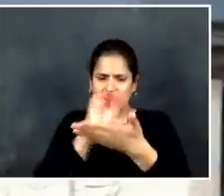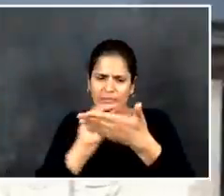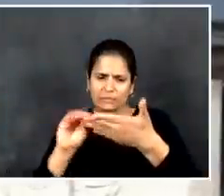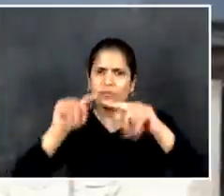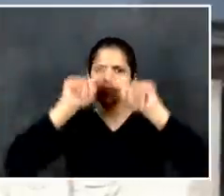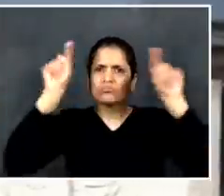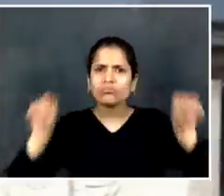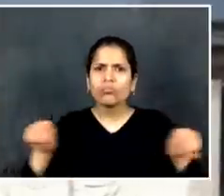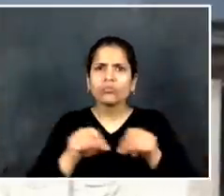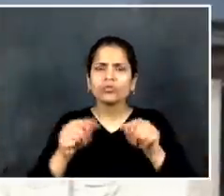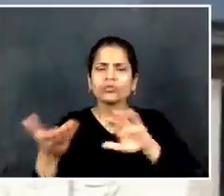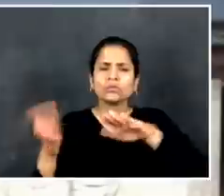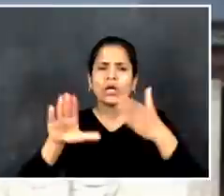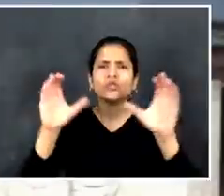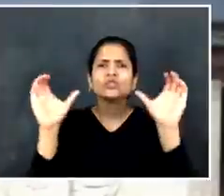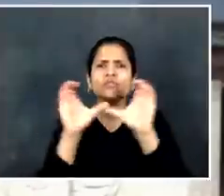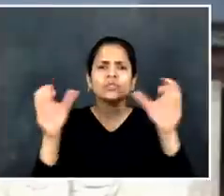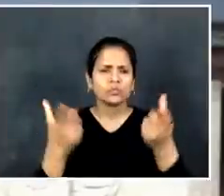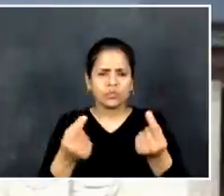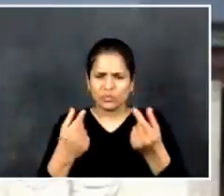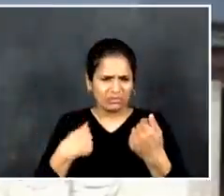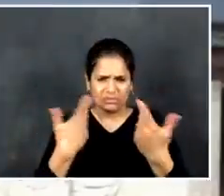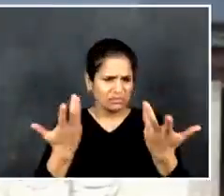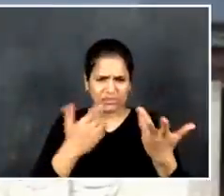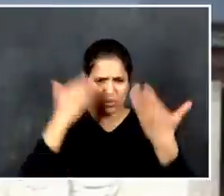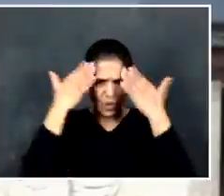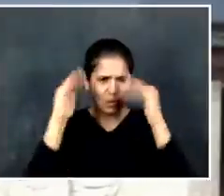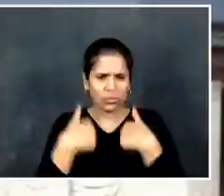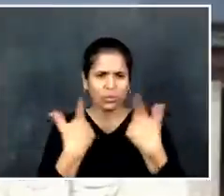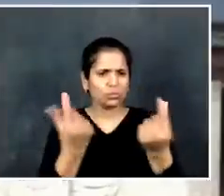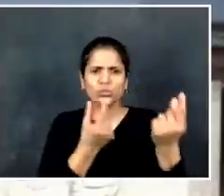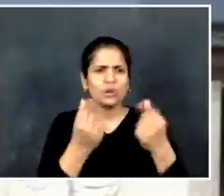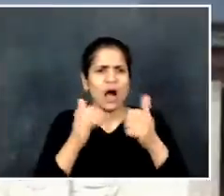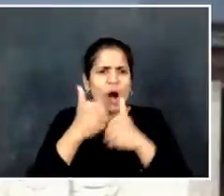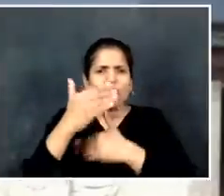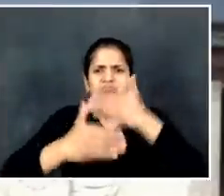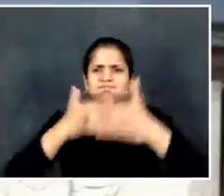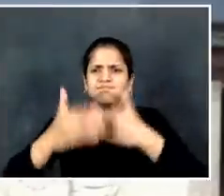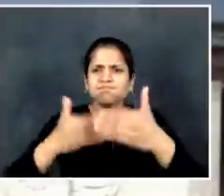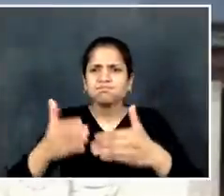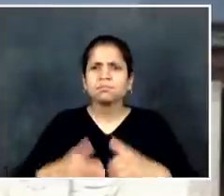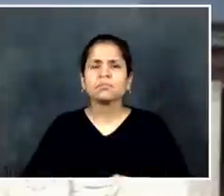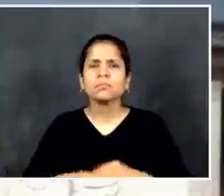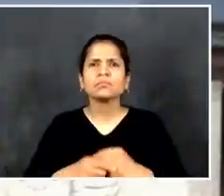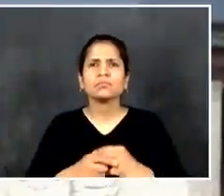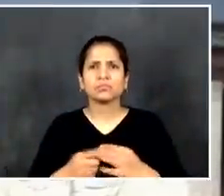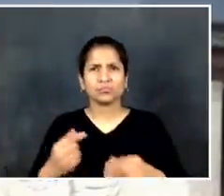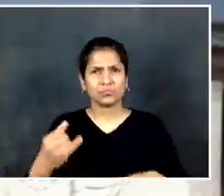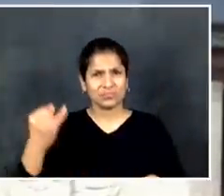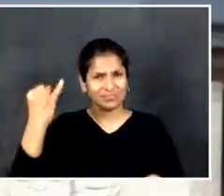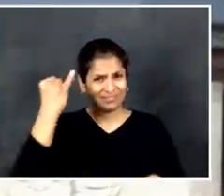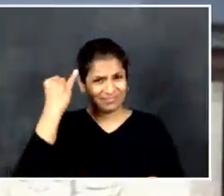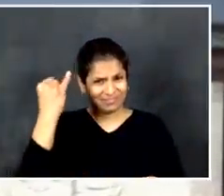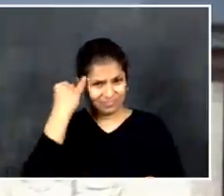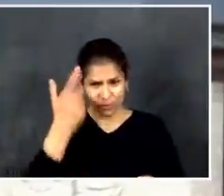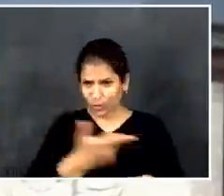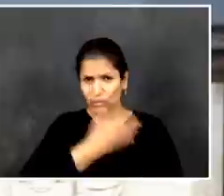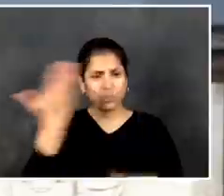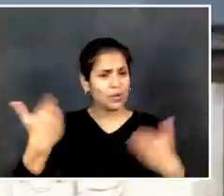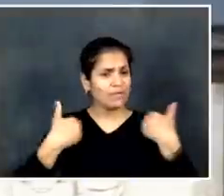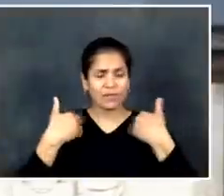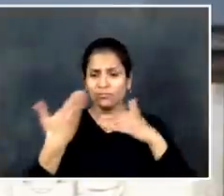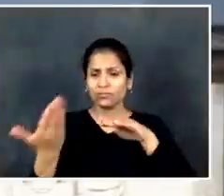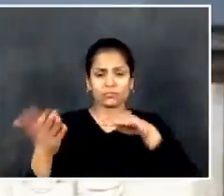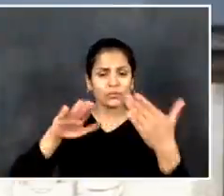we got to get that. We have to resolve that. I don't want to see anyone waiting who doesn't need to wait. And, you know, unless there's a very specific reason causing